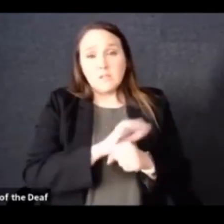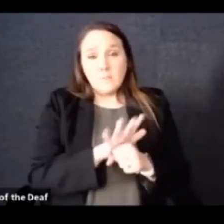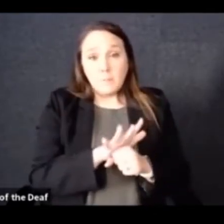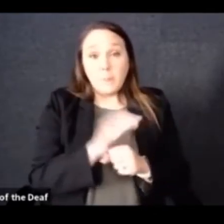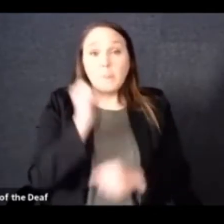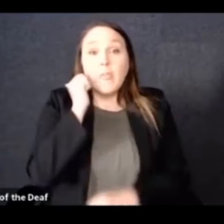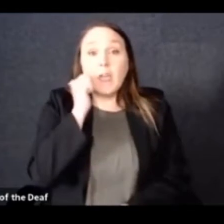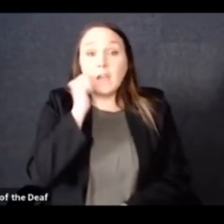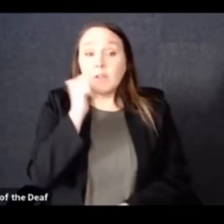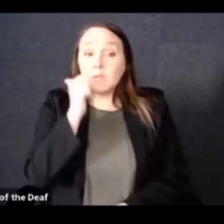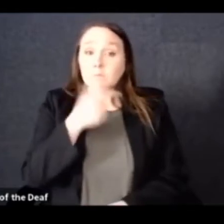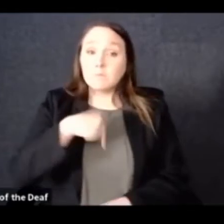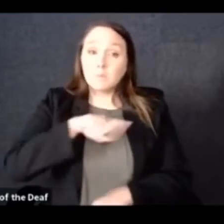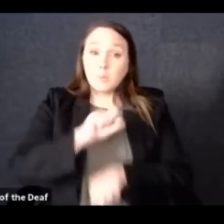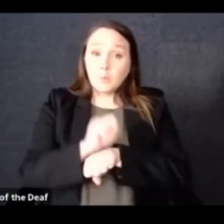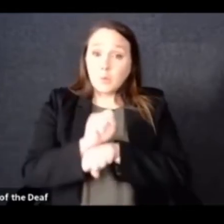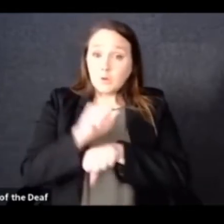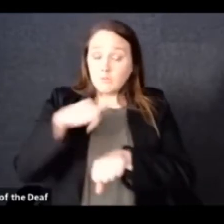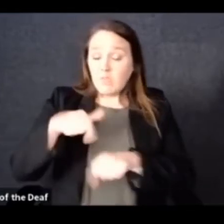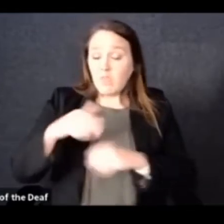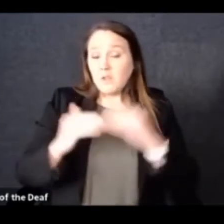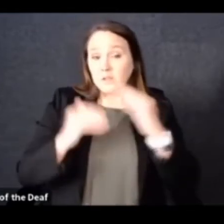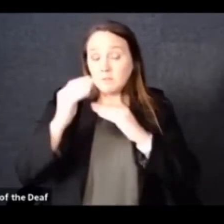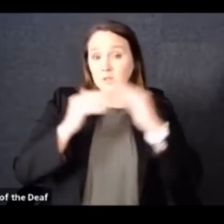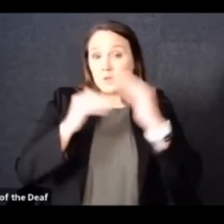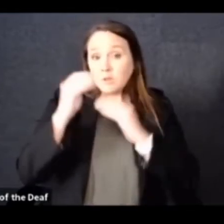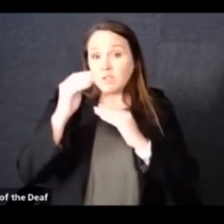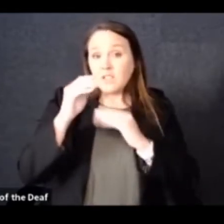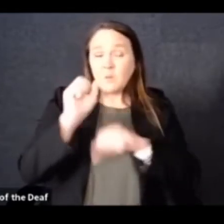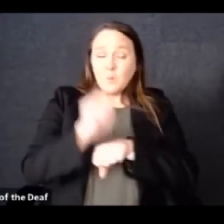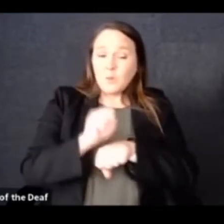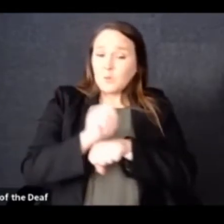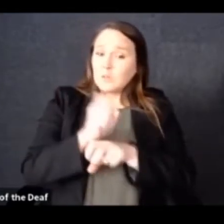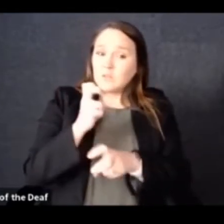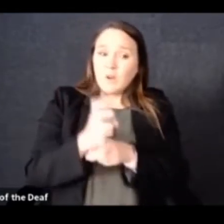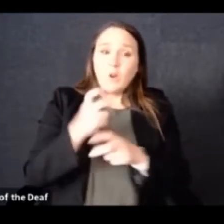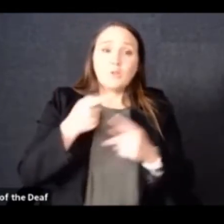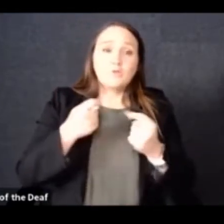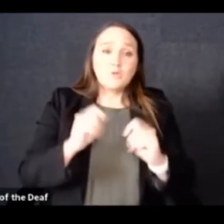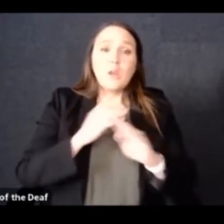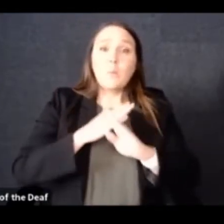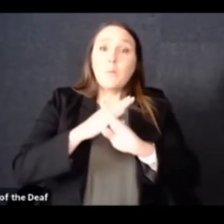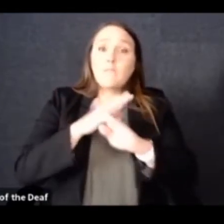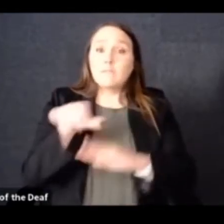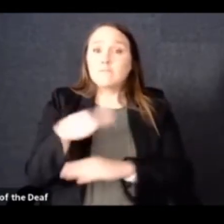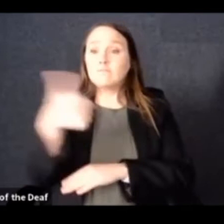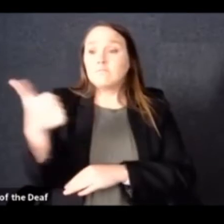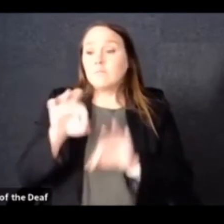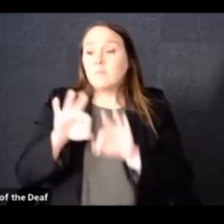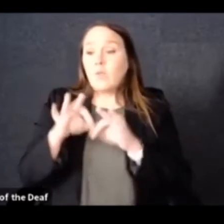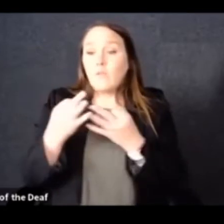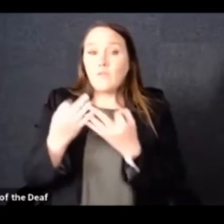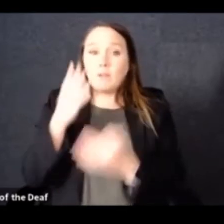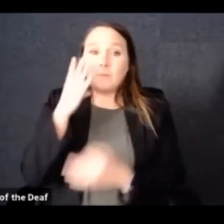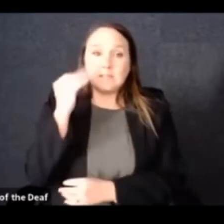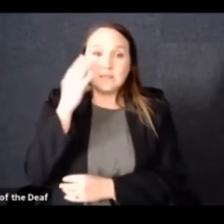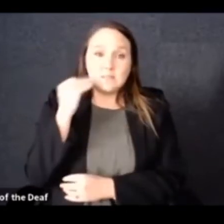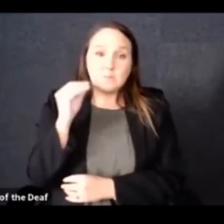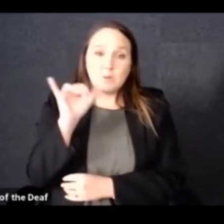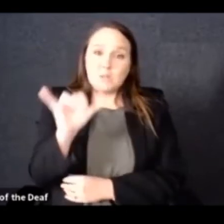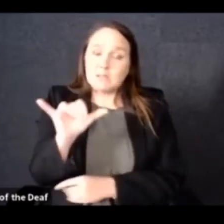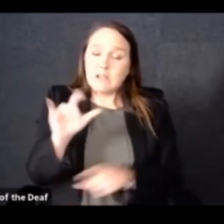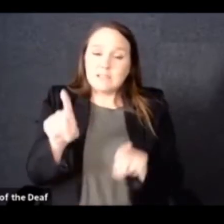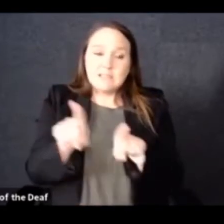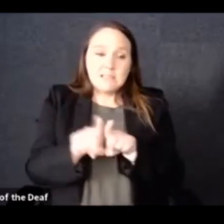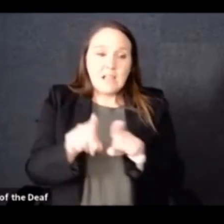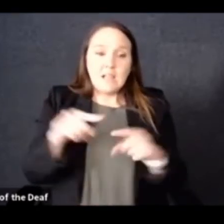the work we do in this building is to try and prevent our other families from experiencing that same